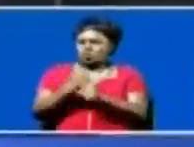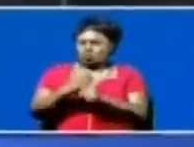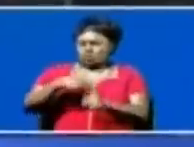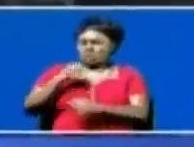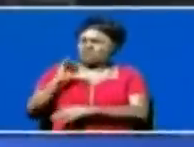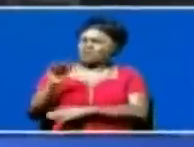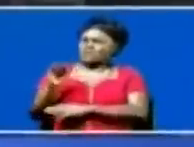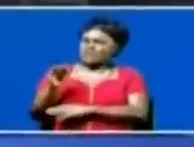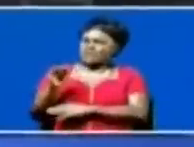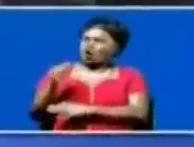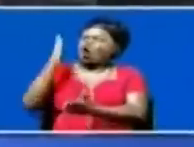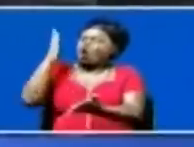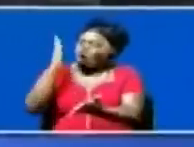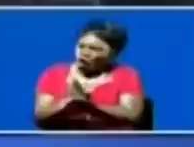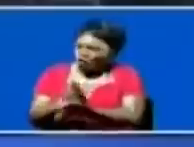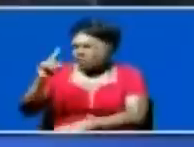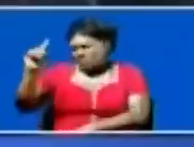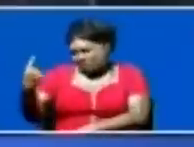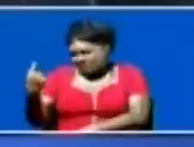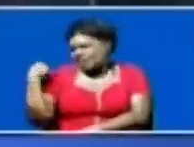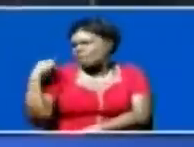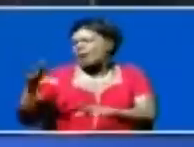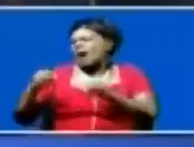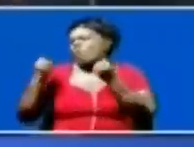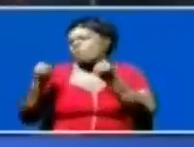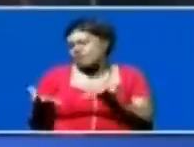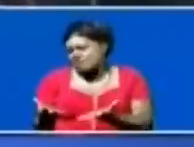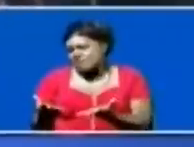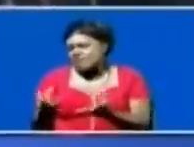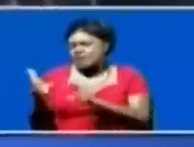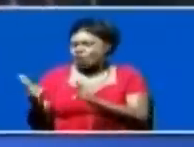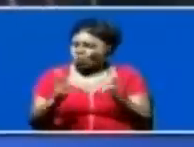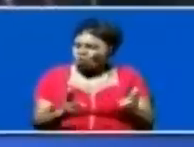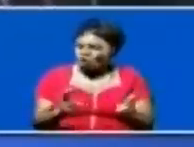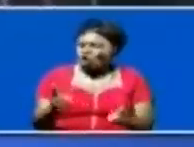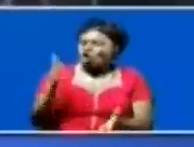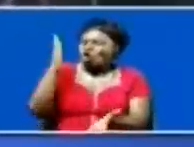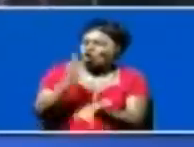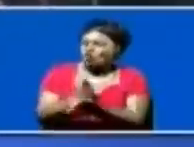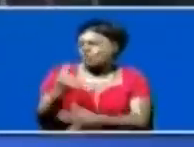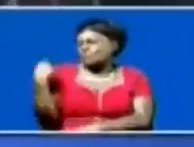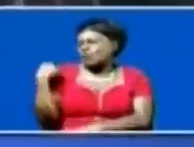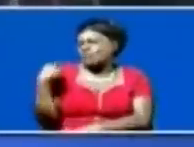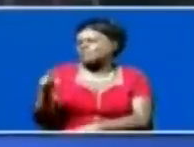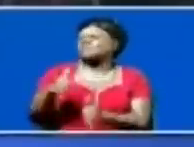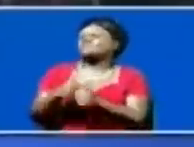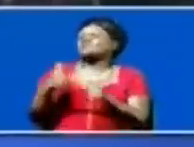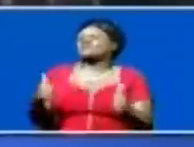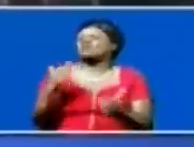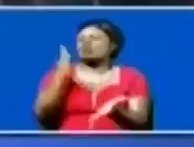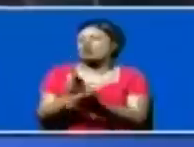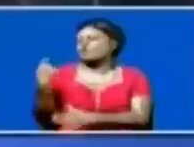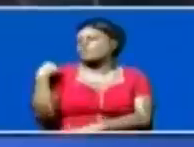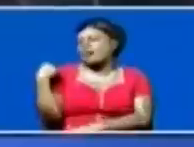asked. We said, first of all, let's confirm the numbers. Ordinarily, what you do is confirm the numbers electronically. They refused to